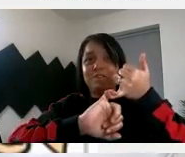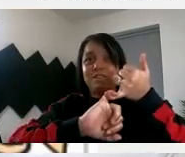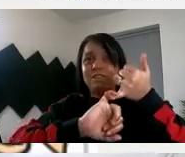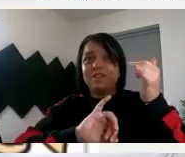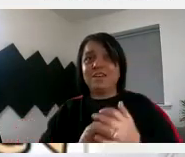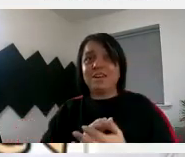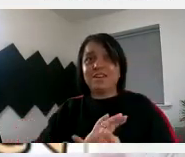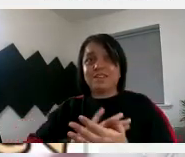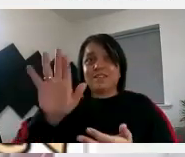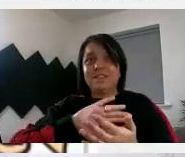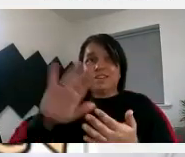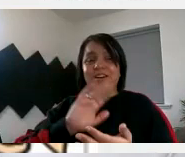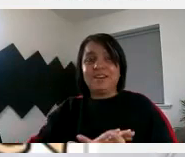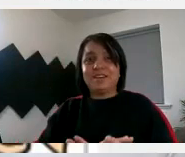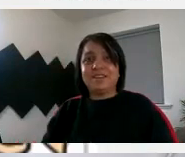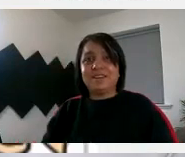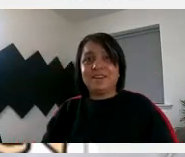language?